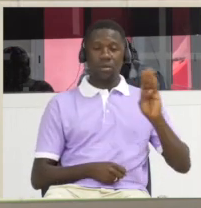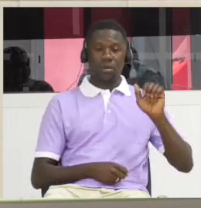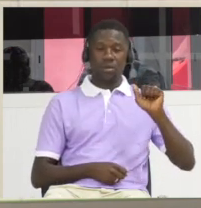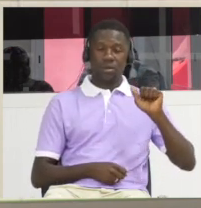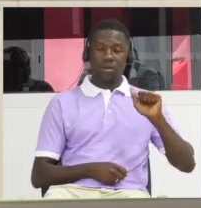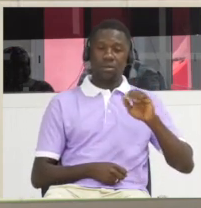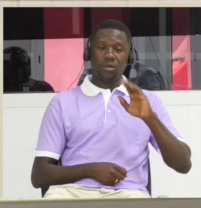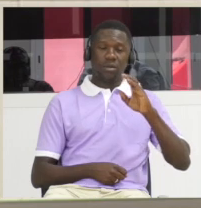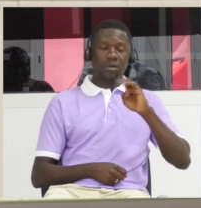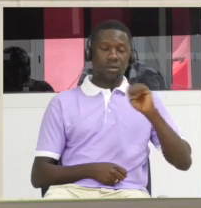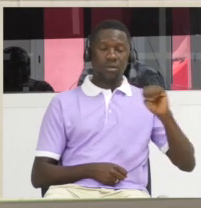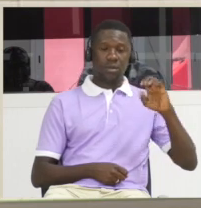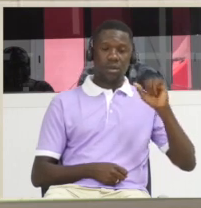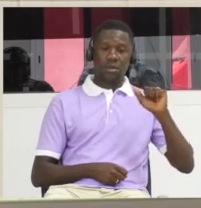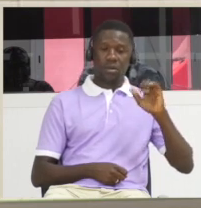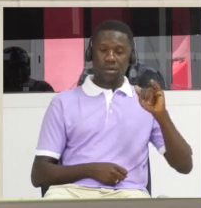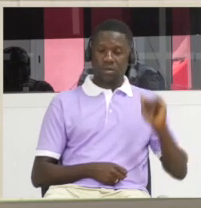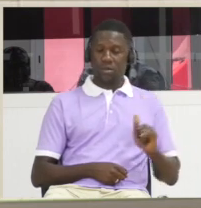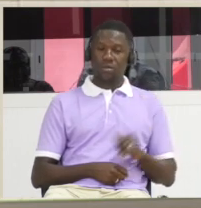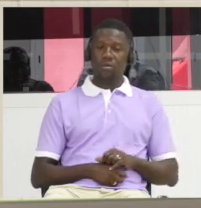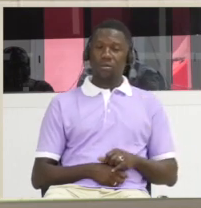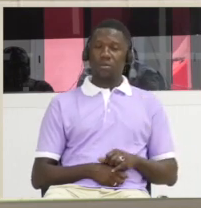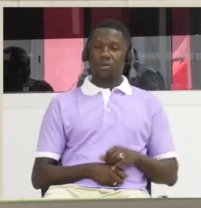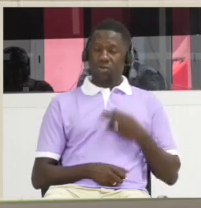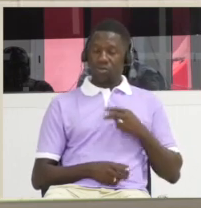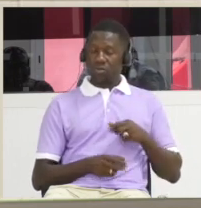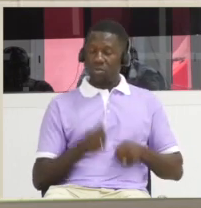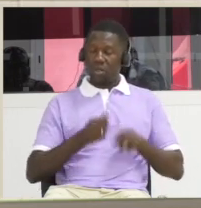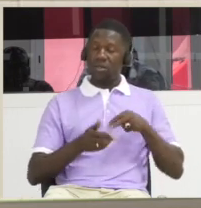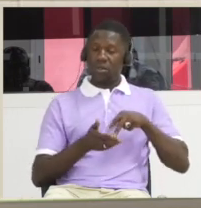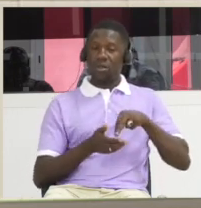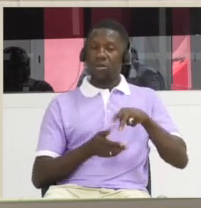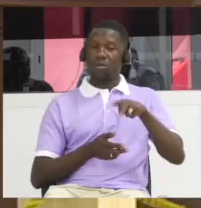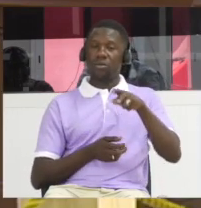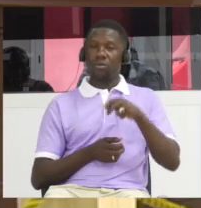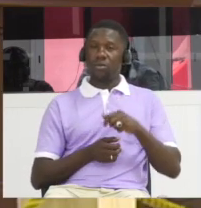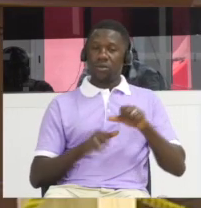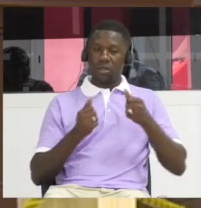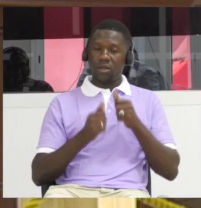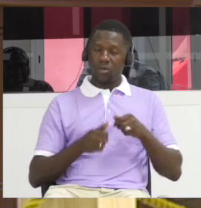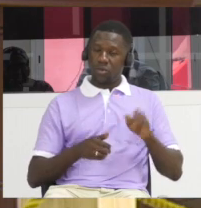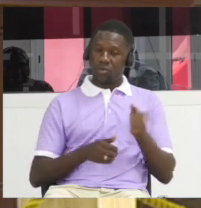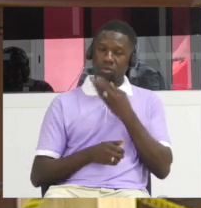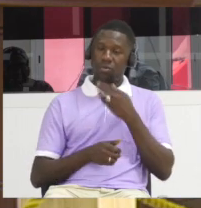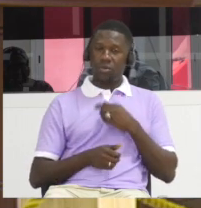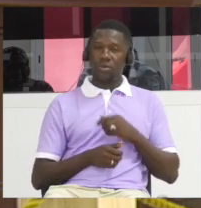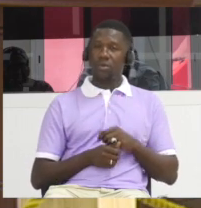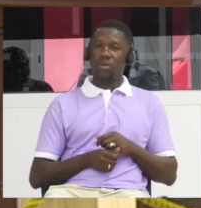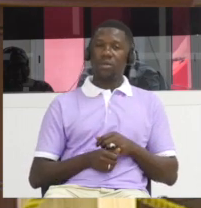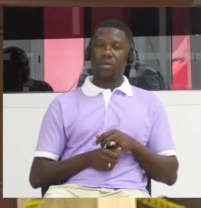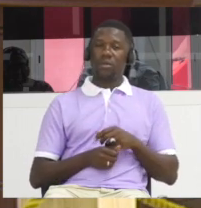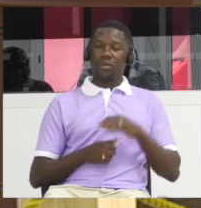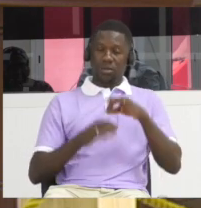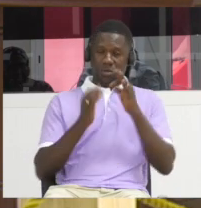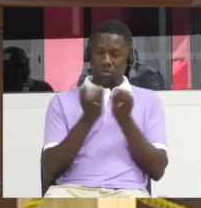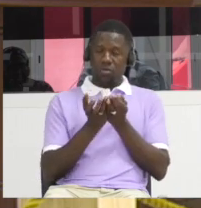we were marched along, started going with the advancing troops. Did you have the chance to explain to them